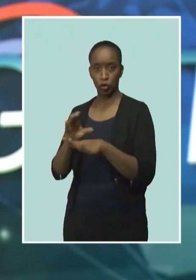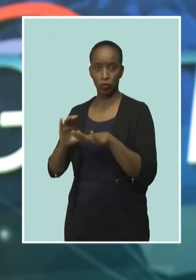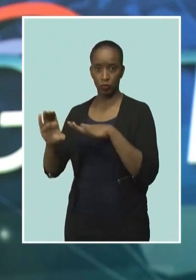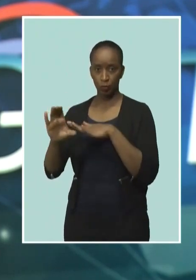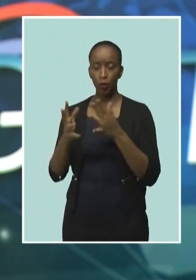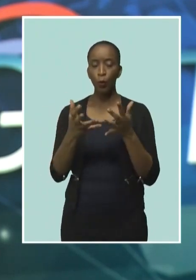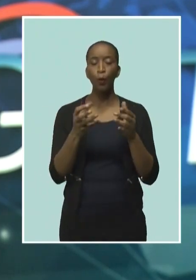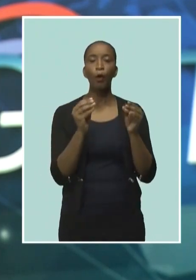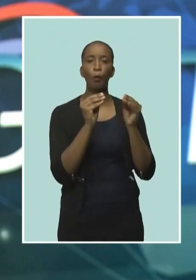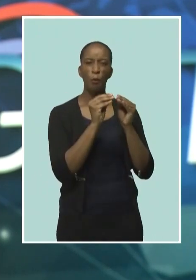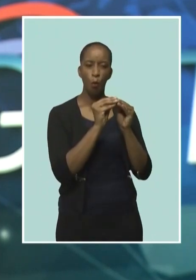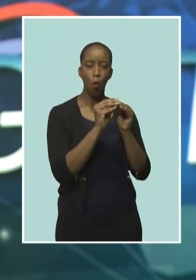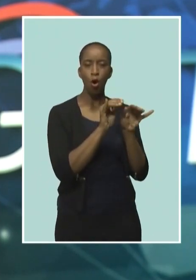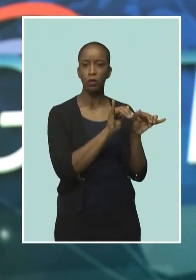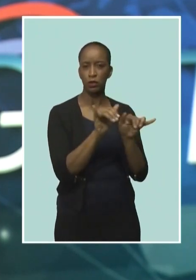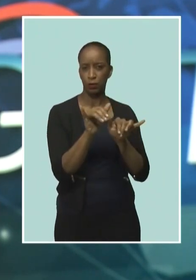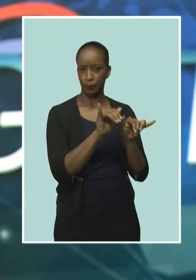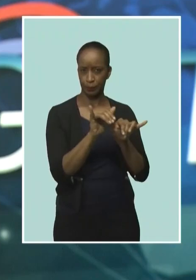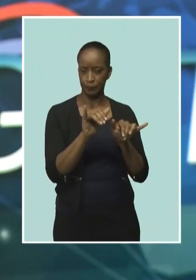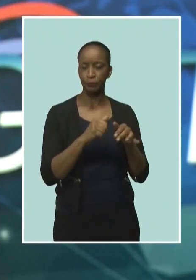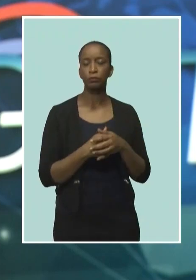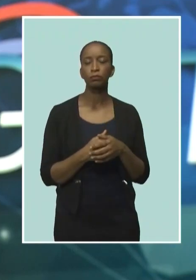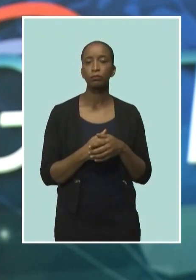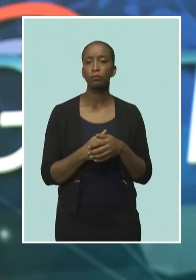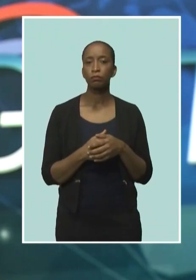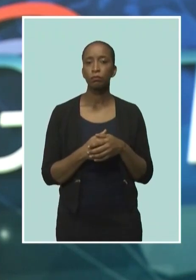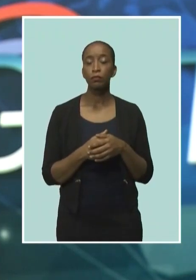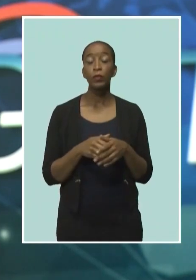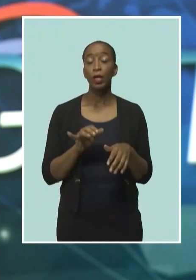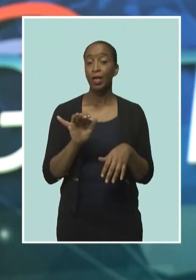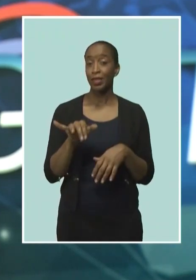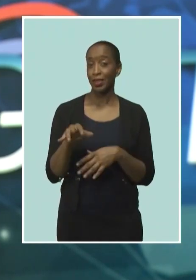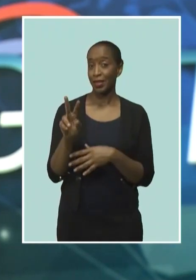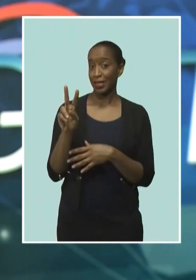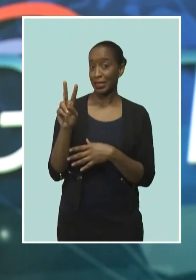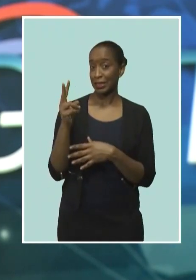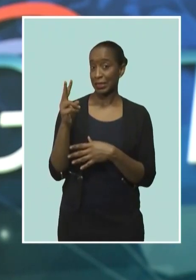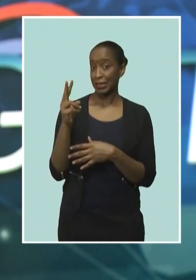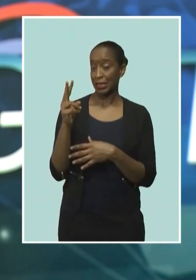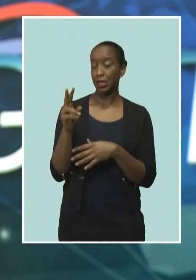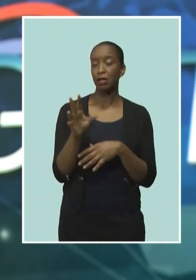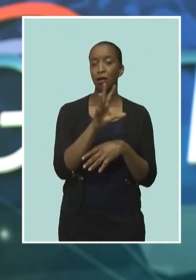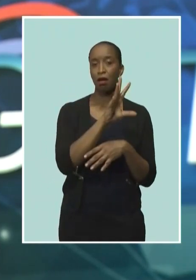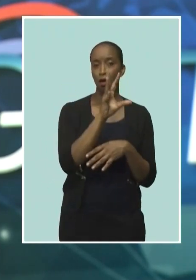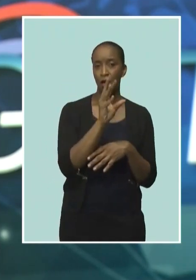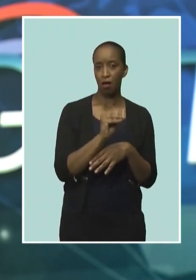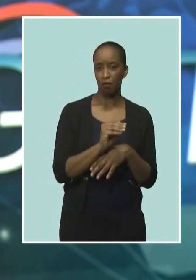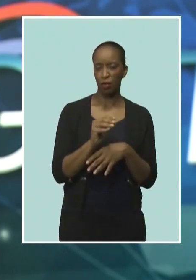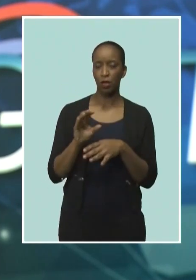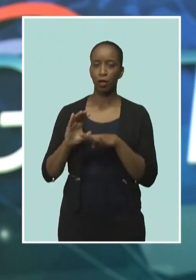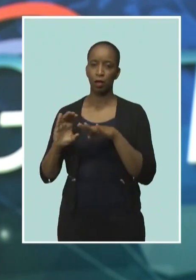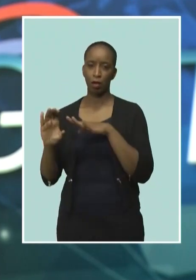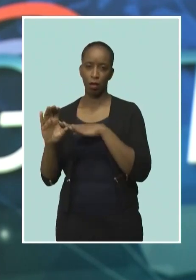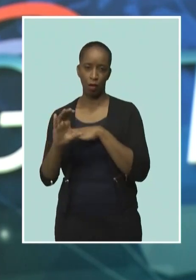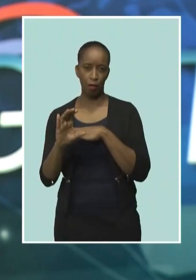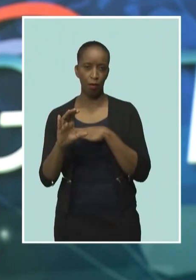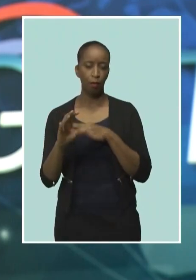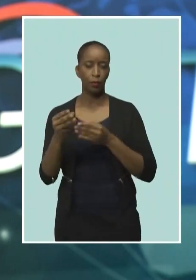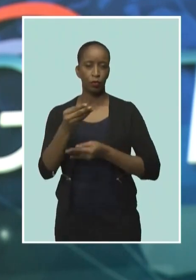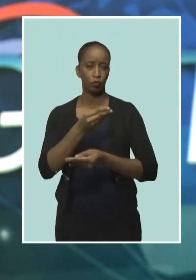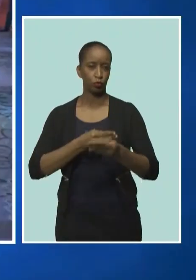Barbados delegation to the ongoing 2nd Africa-Caribbean Trade and Investment Forum in Guyana. Here's more from Kishmar